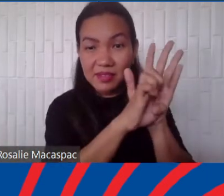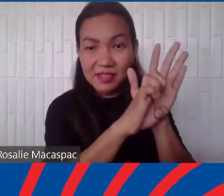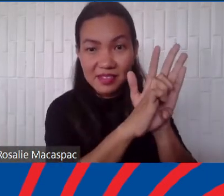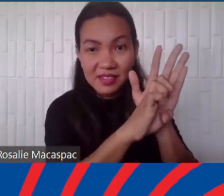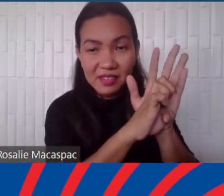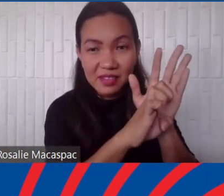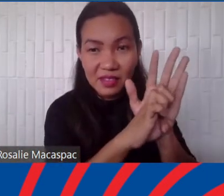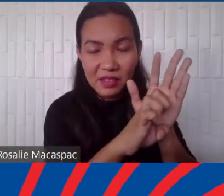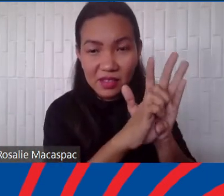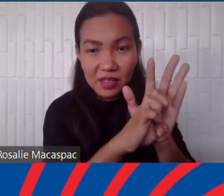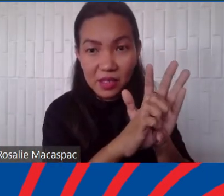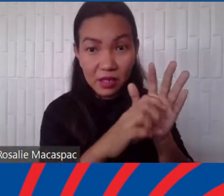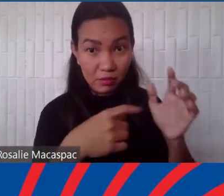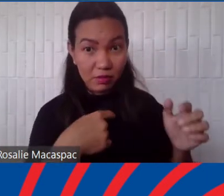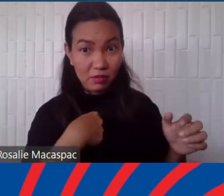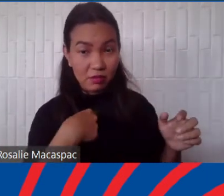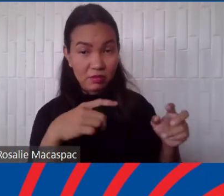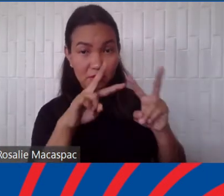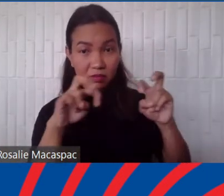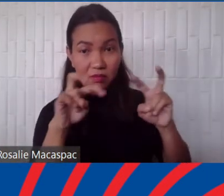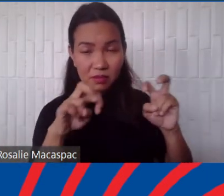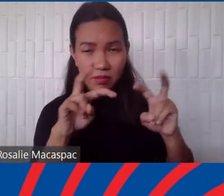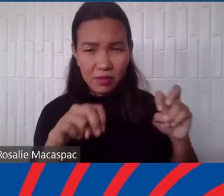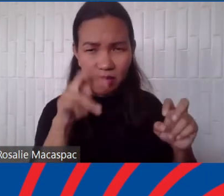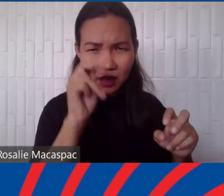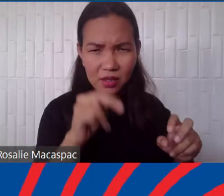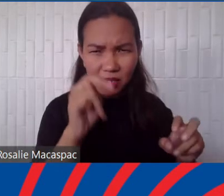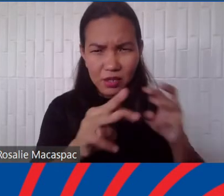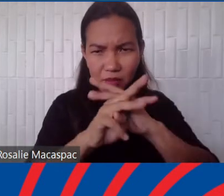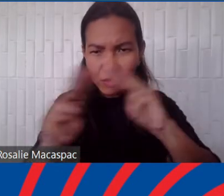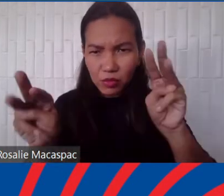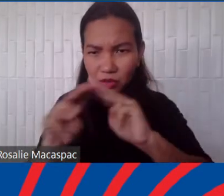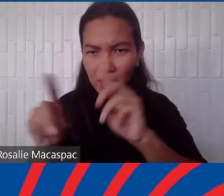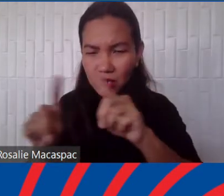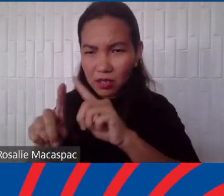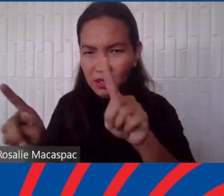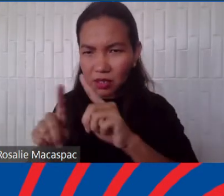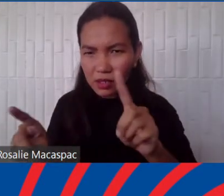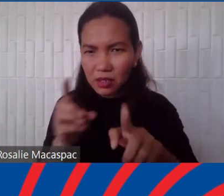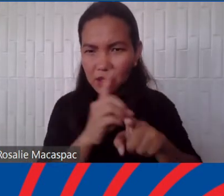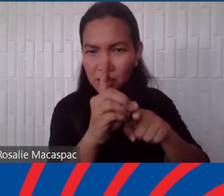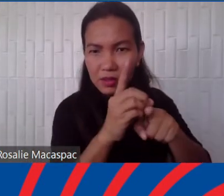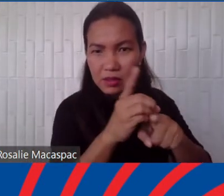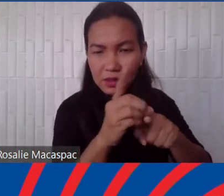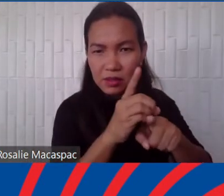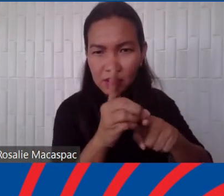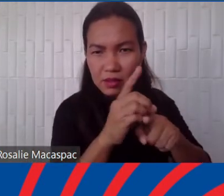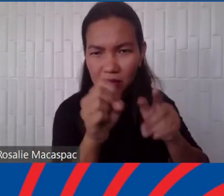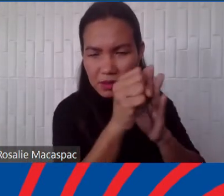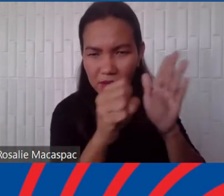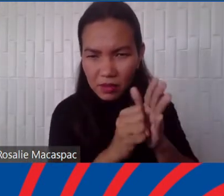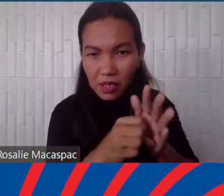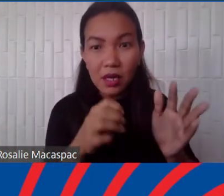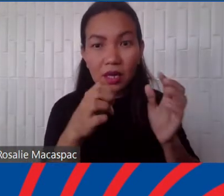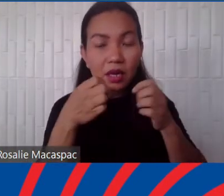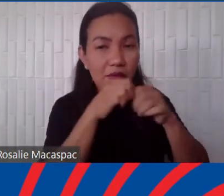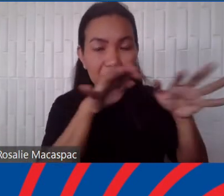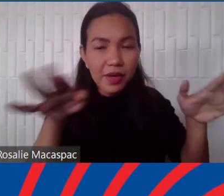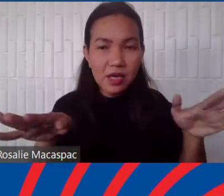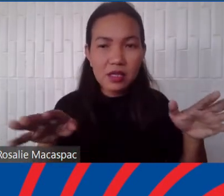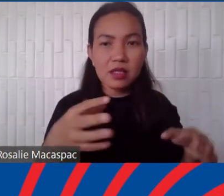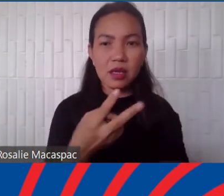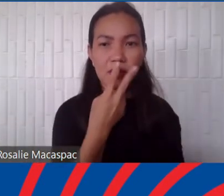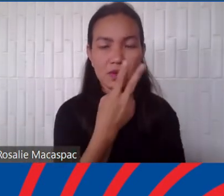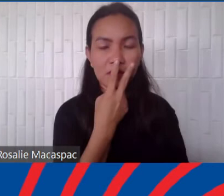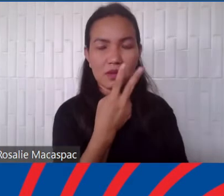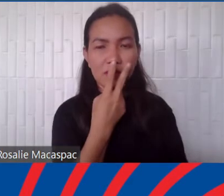I'm a researcher and I'm leading a multidisciplinary team studying the effects of tobacco consumption to the